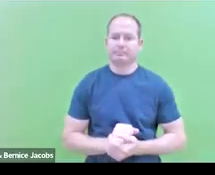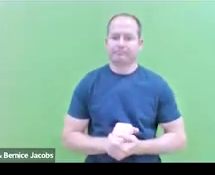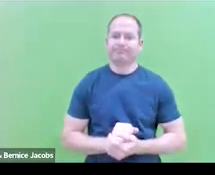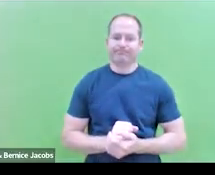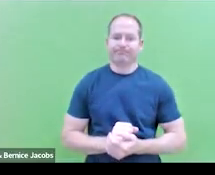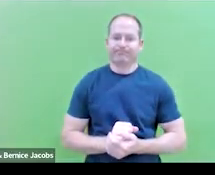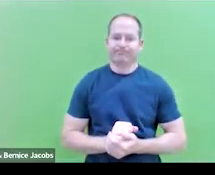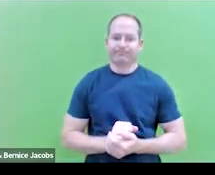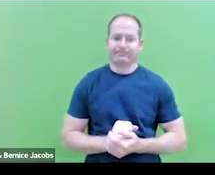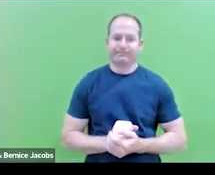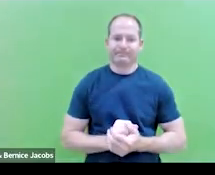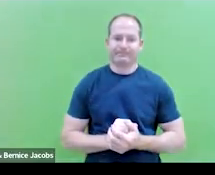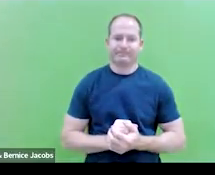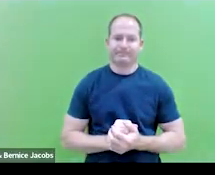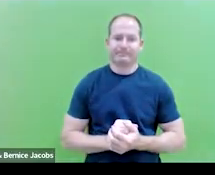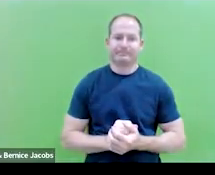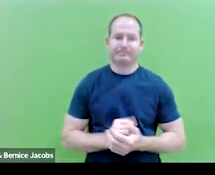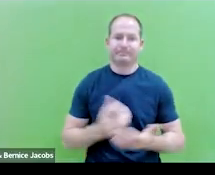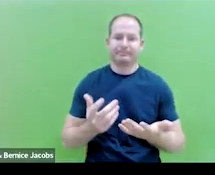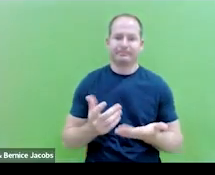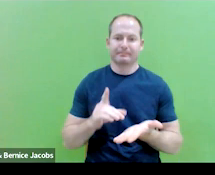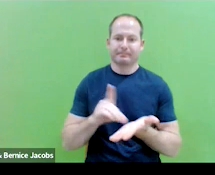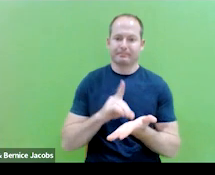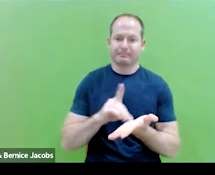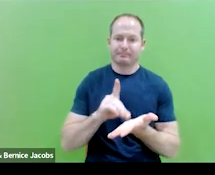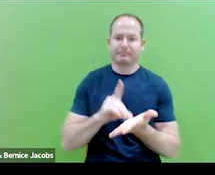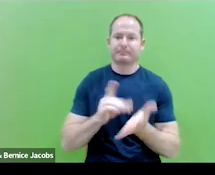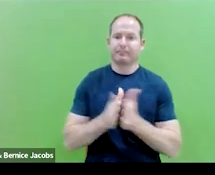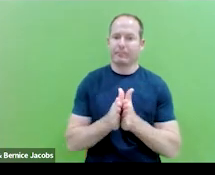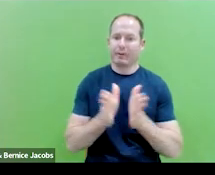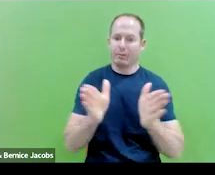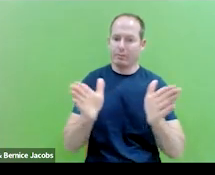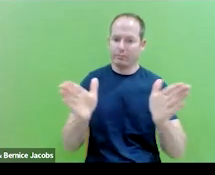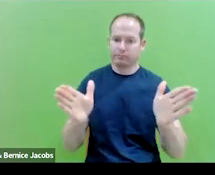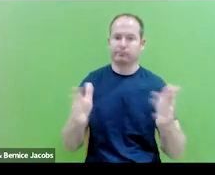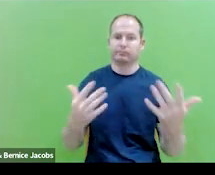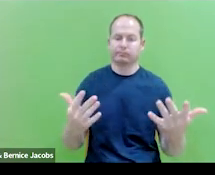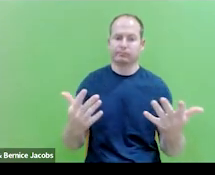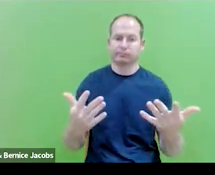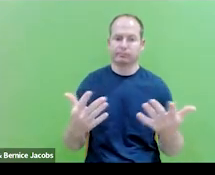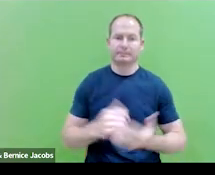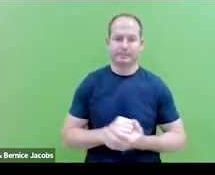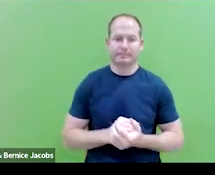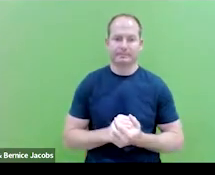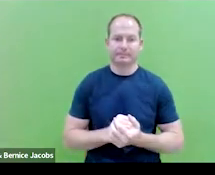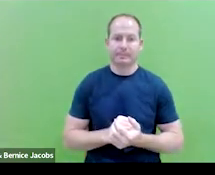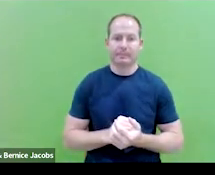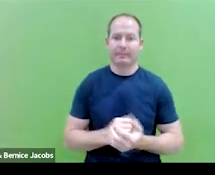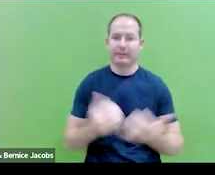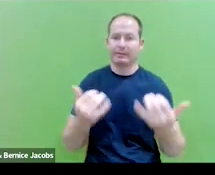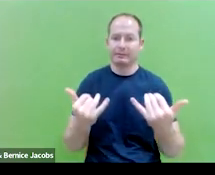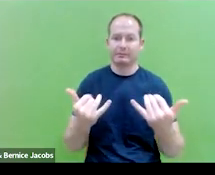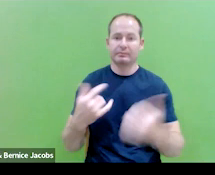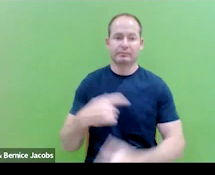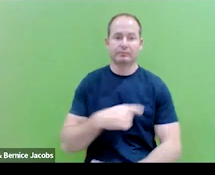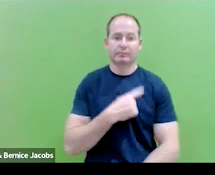just wait for Pete to join. Okay. So the definition of people with disabilities is broad. And in fact, if you look at the difference